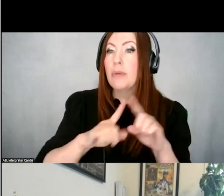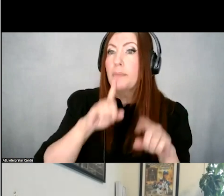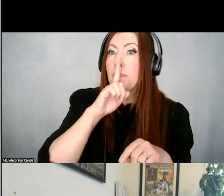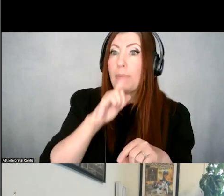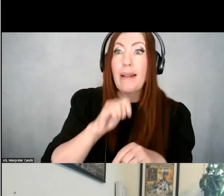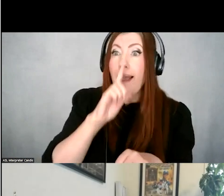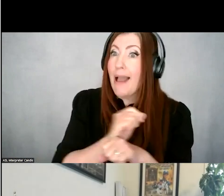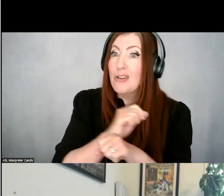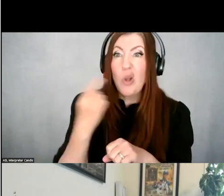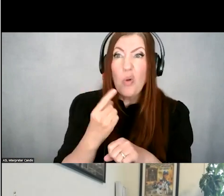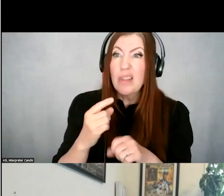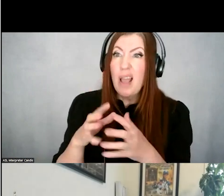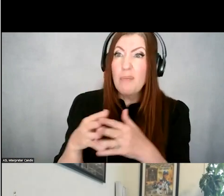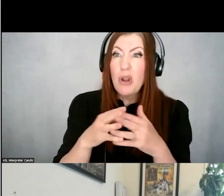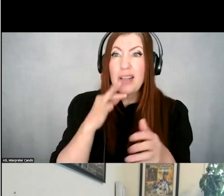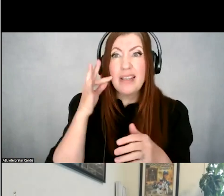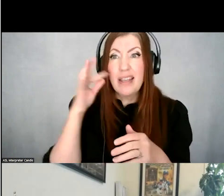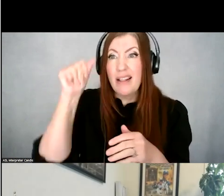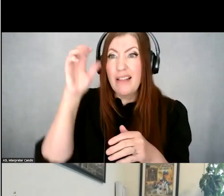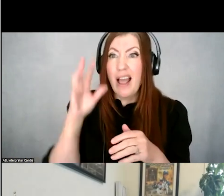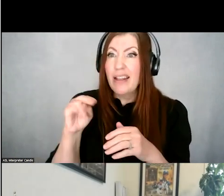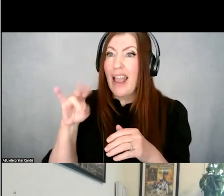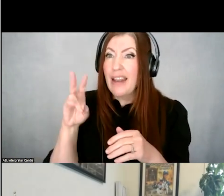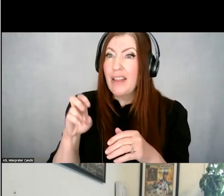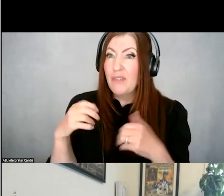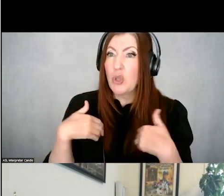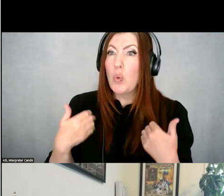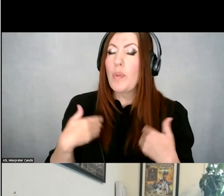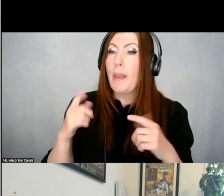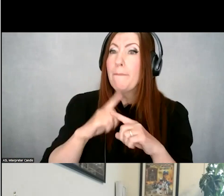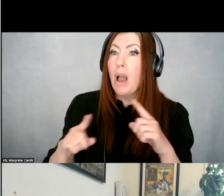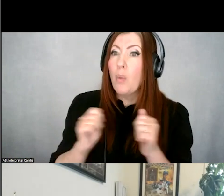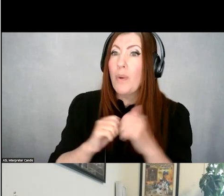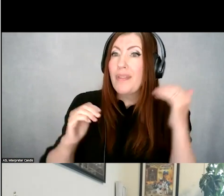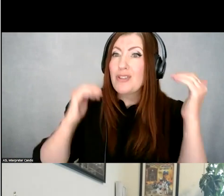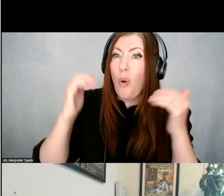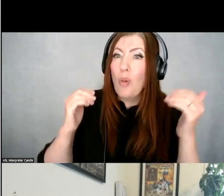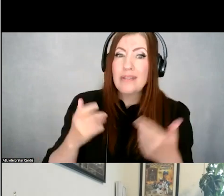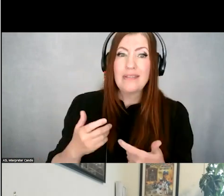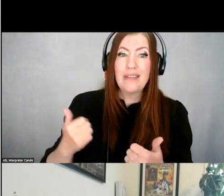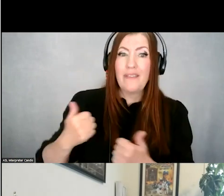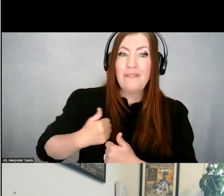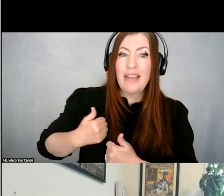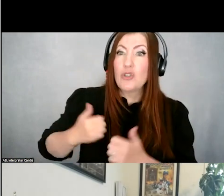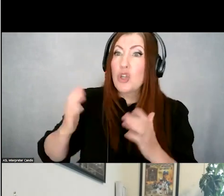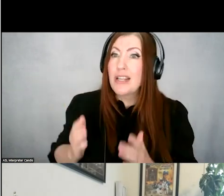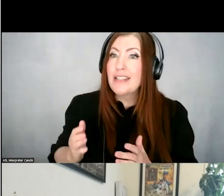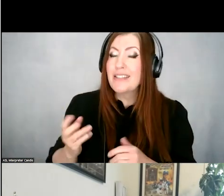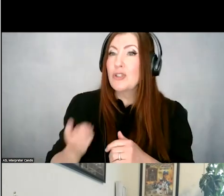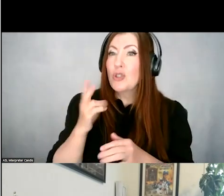among American Indian Alaska Native youth, but also with adults, veterans, and the